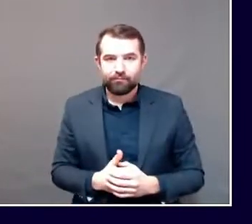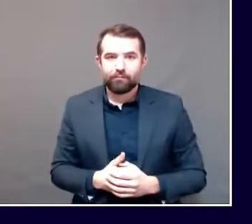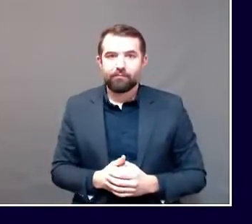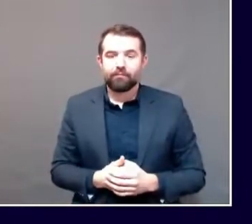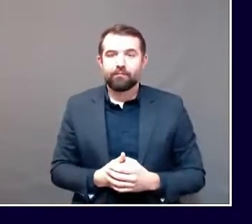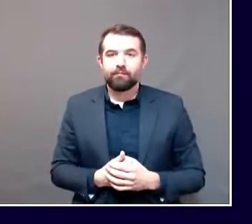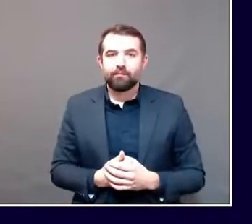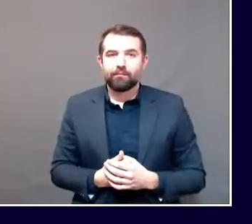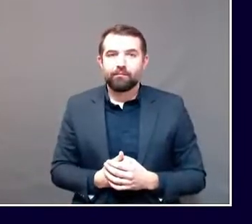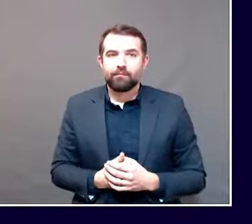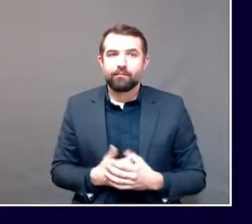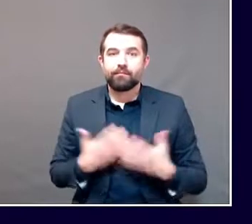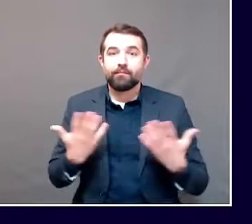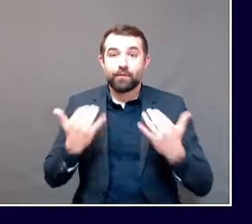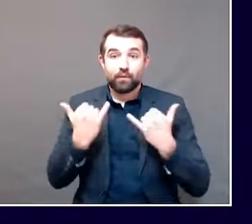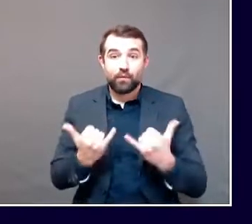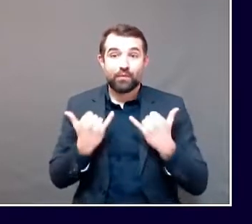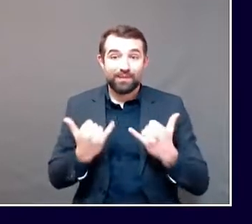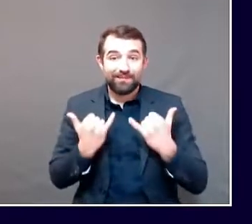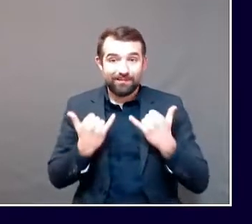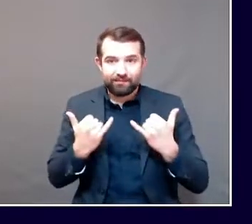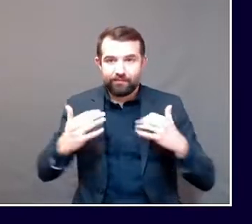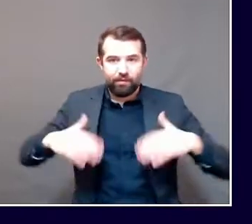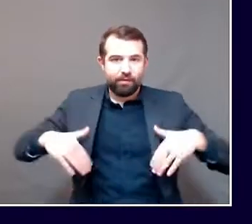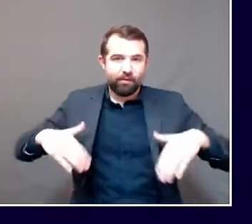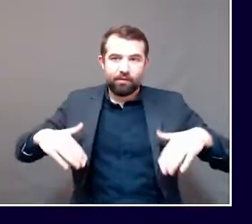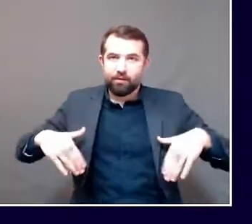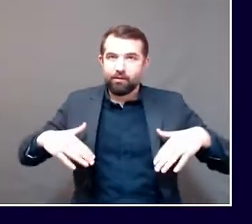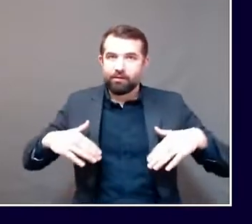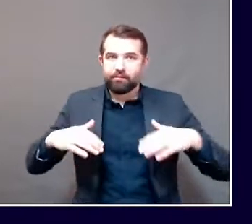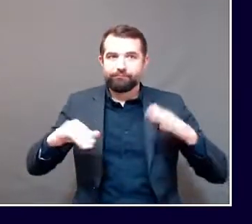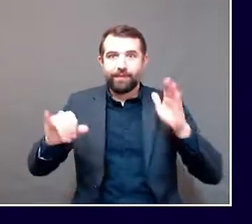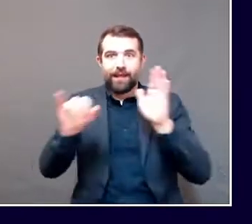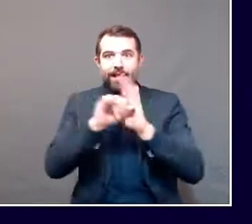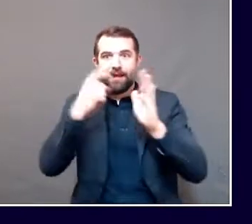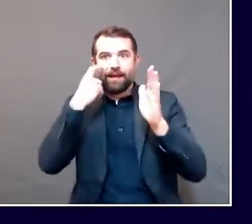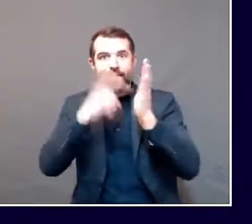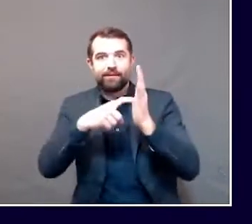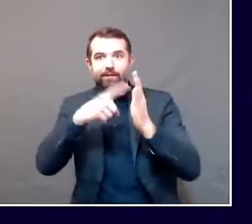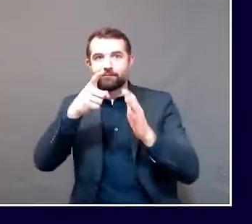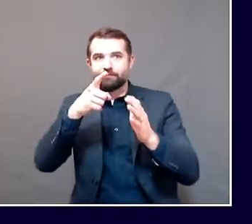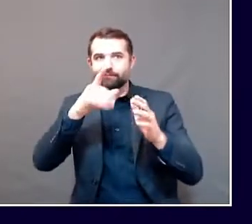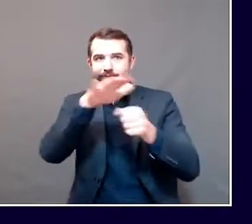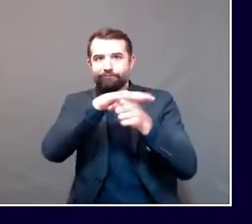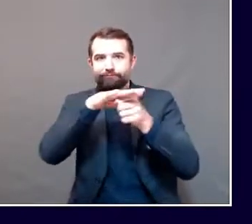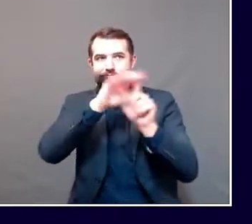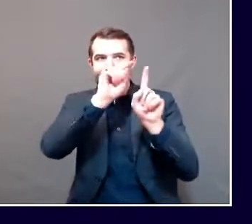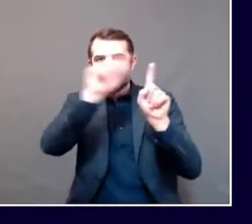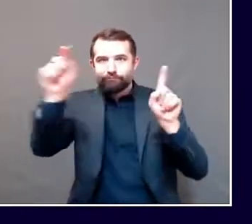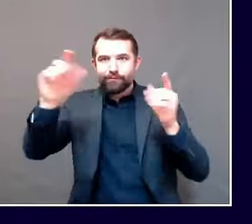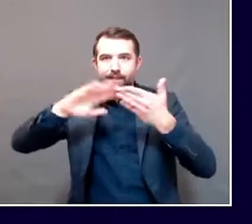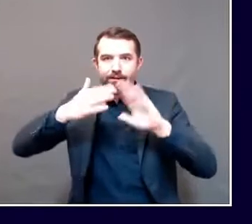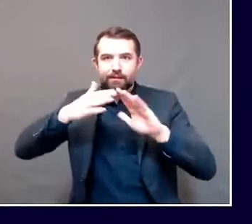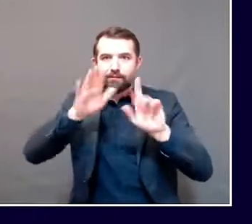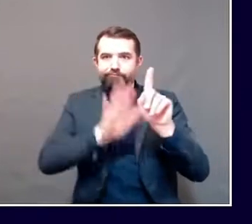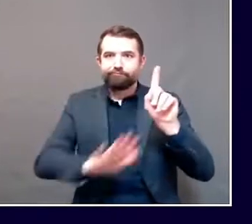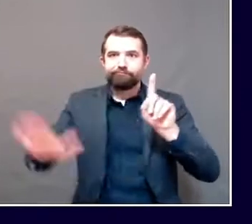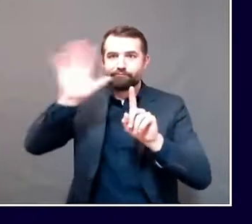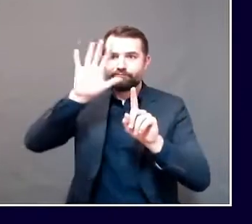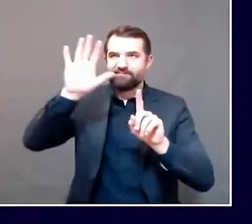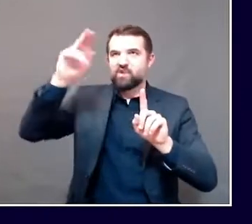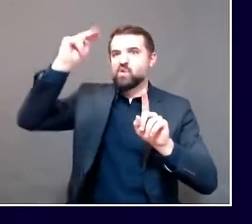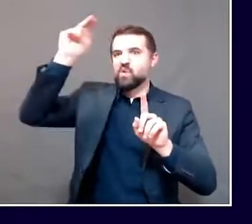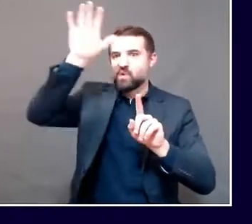now, we haven't identified a particular area or community, geography, or group that has been